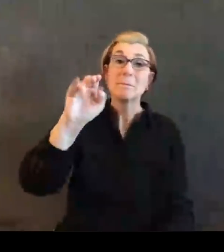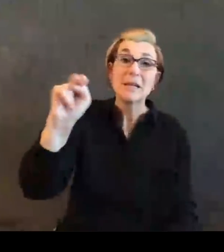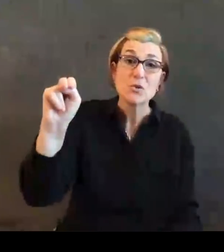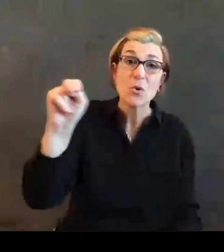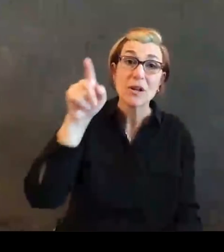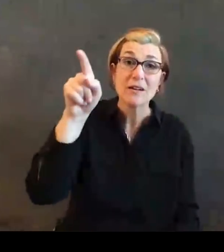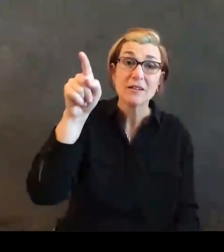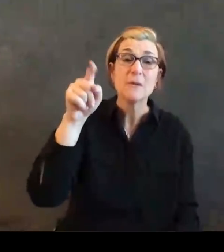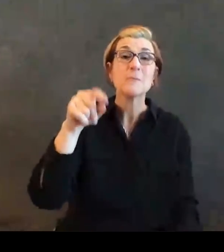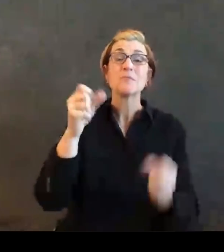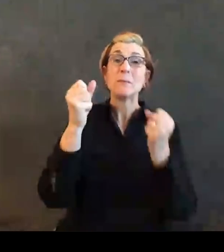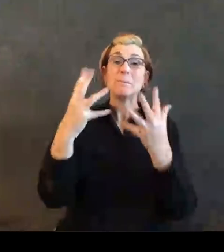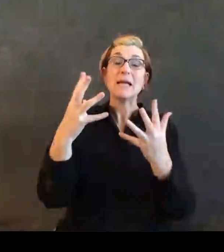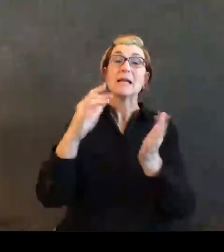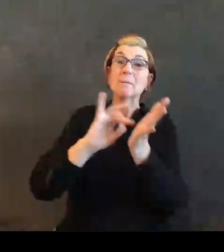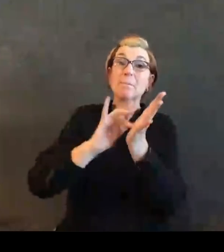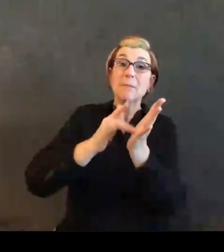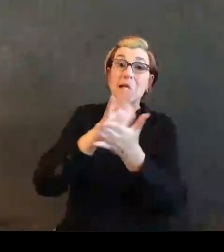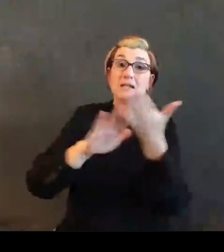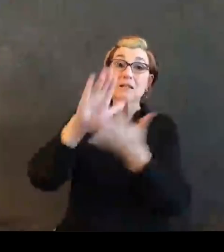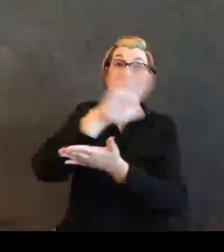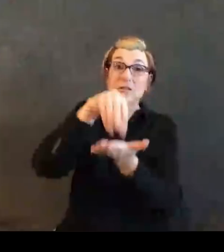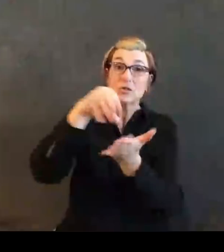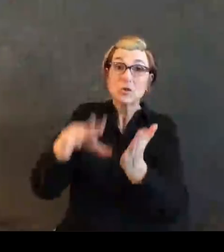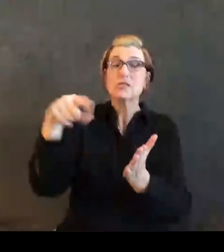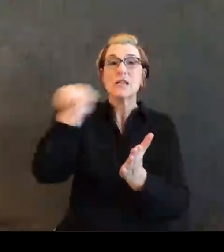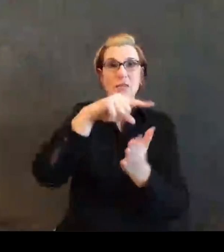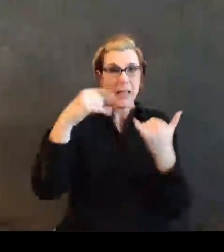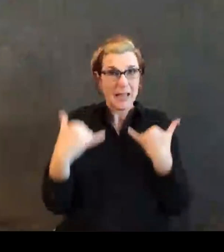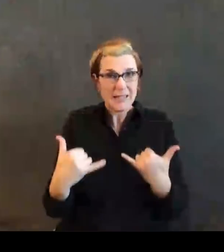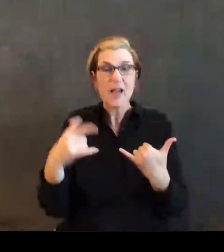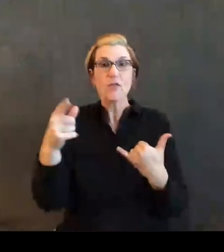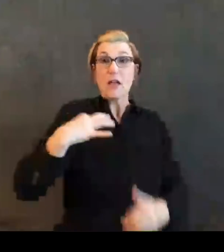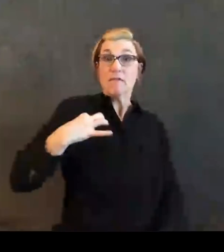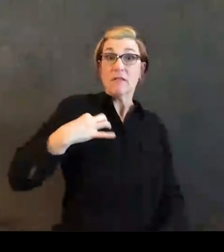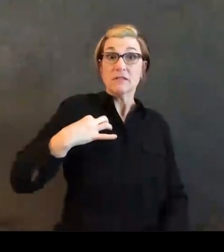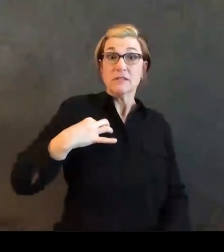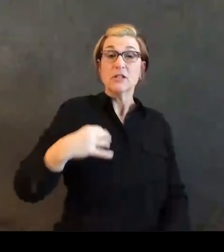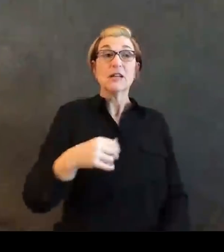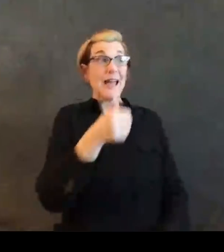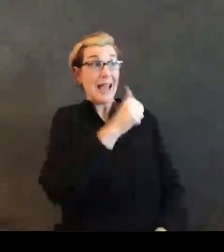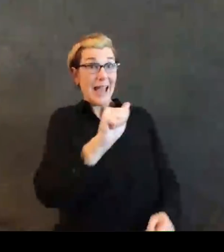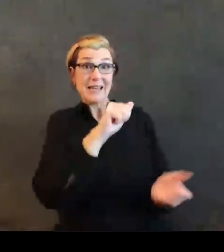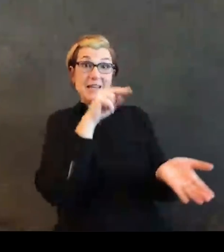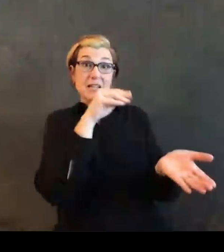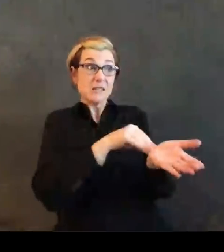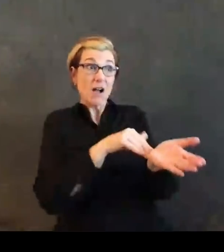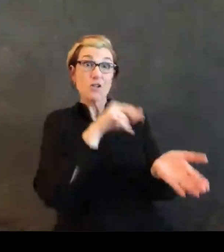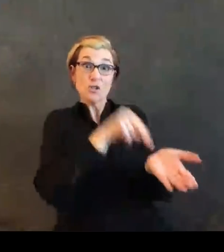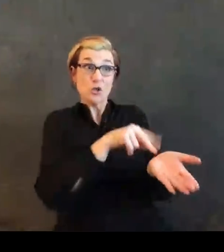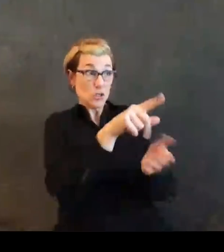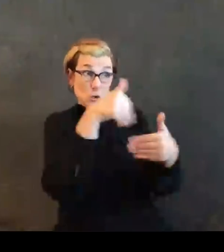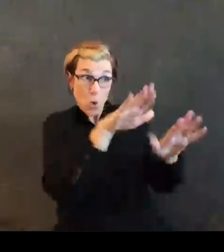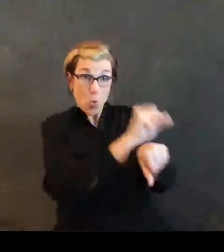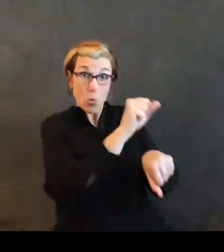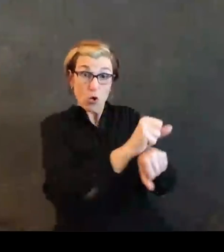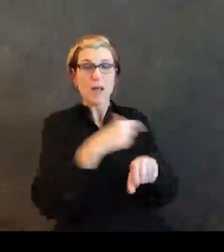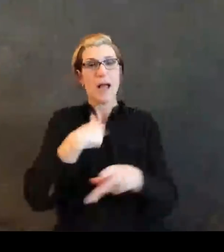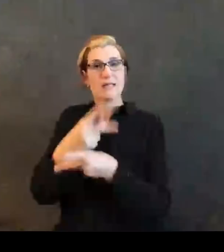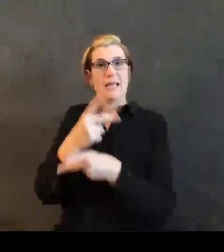of medical students have volunteered to provide child care for hospital workers, helping to keep our doctors and nurses on the front